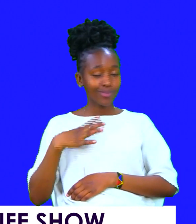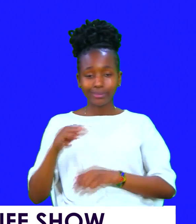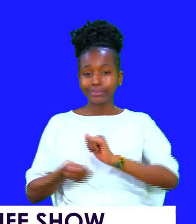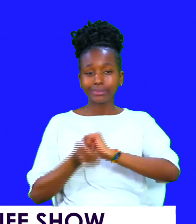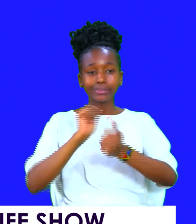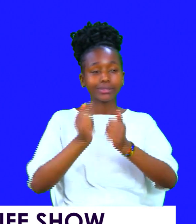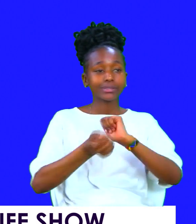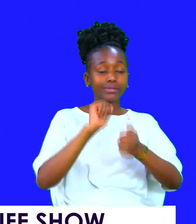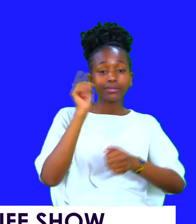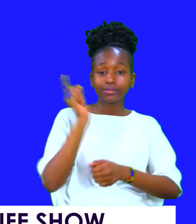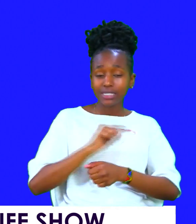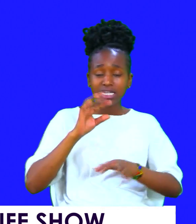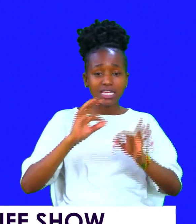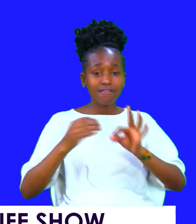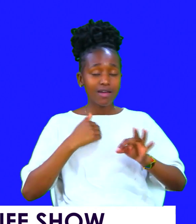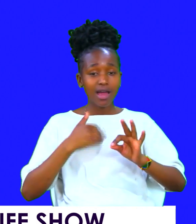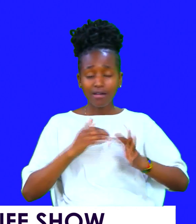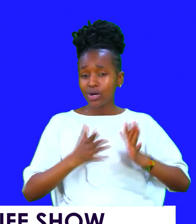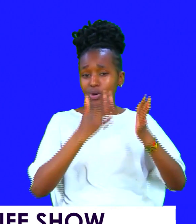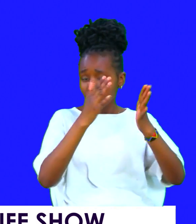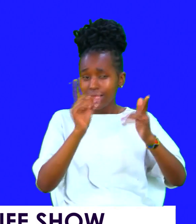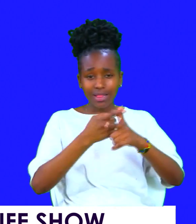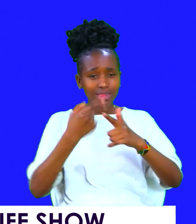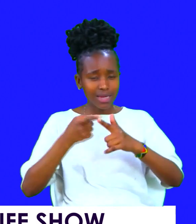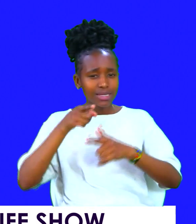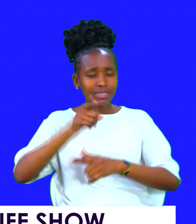your glory comes, have the ability to hold on your glory.